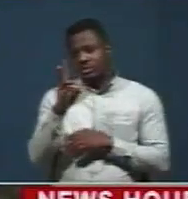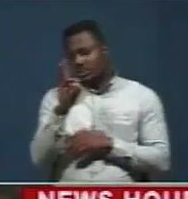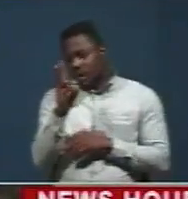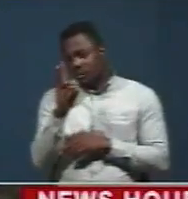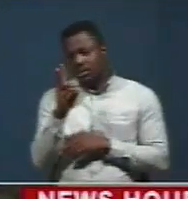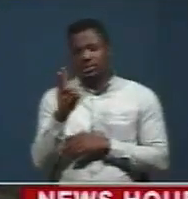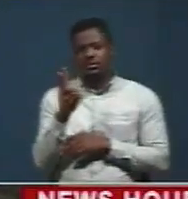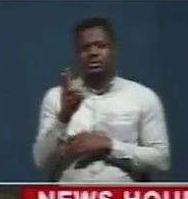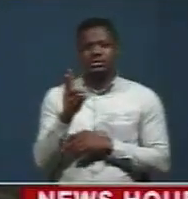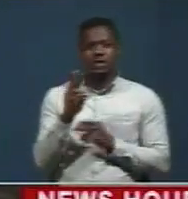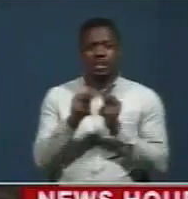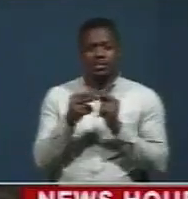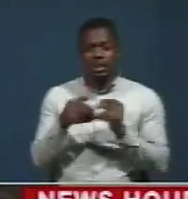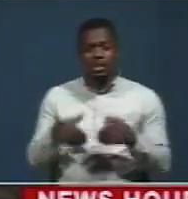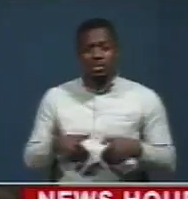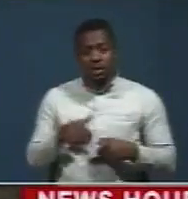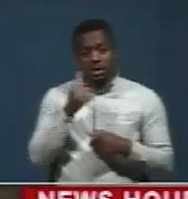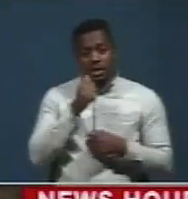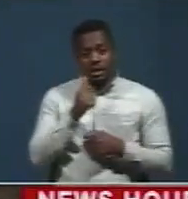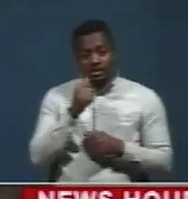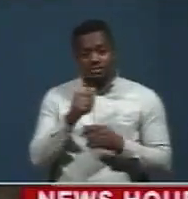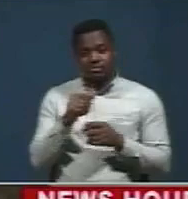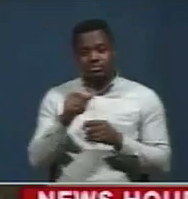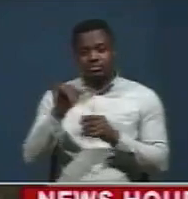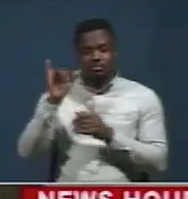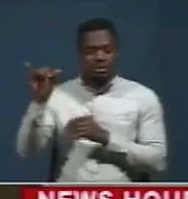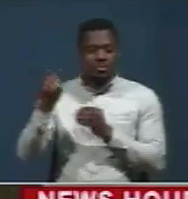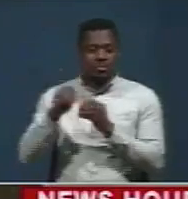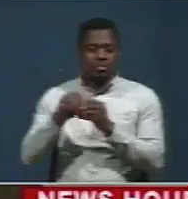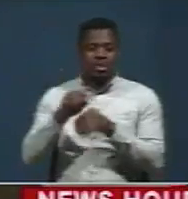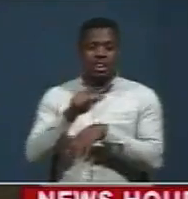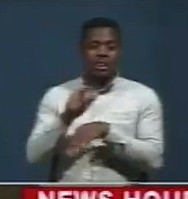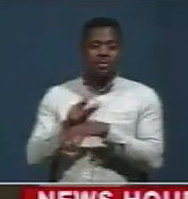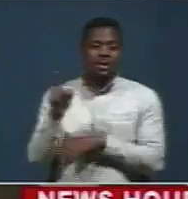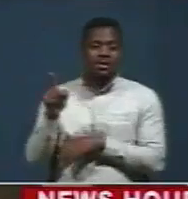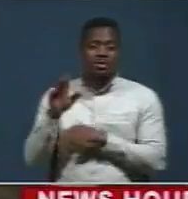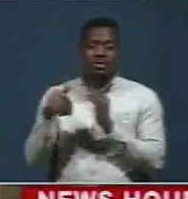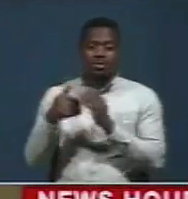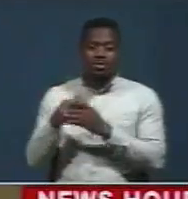600 the number of young Ghanaian women stranded in Lebanon. They've all been